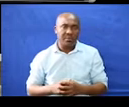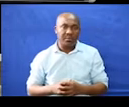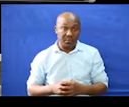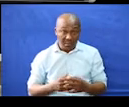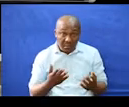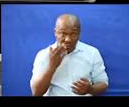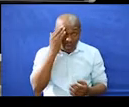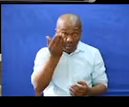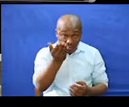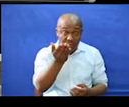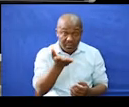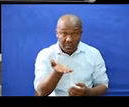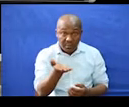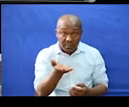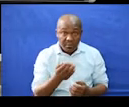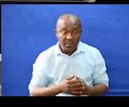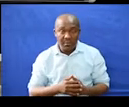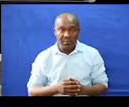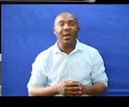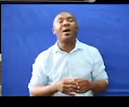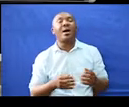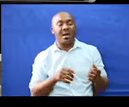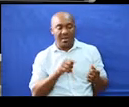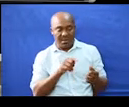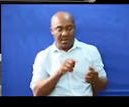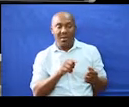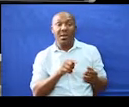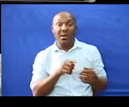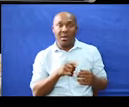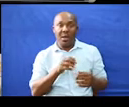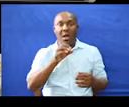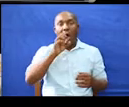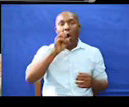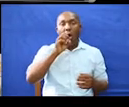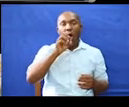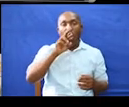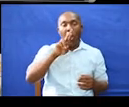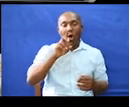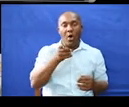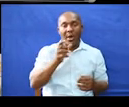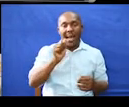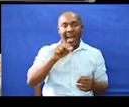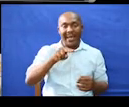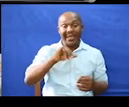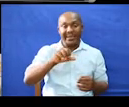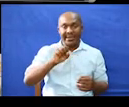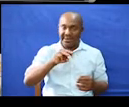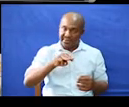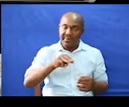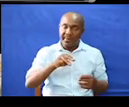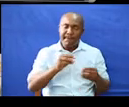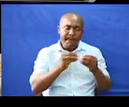Is it clear to you now? That is how organism may evolve from